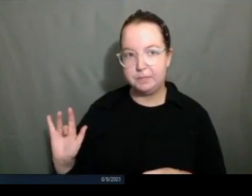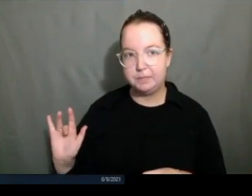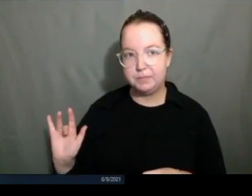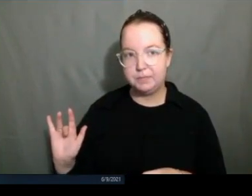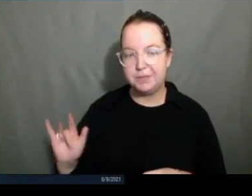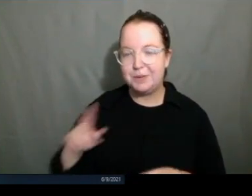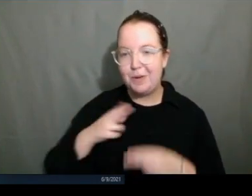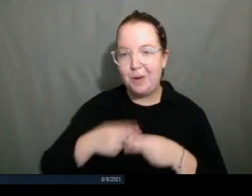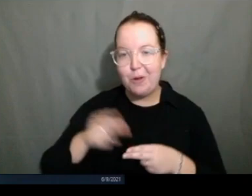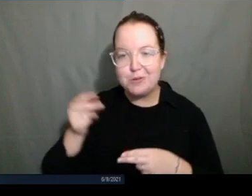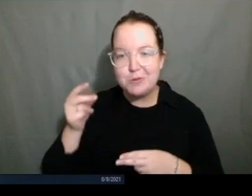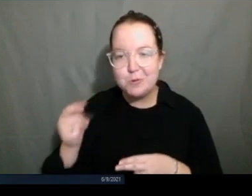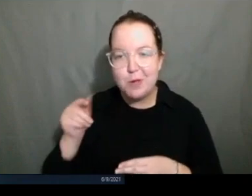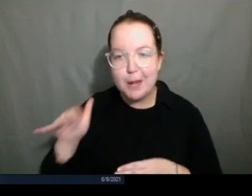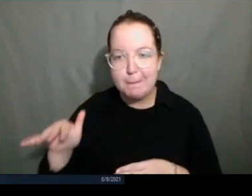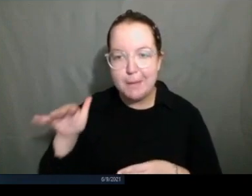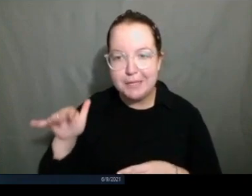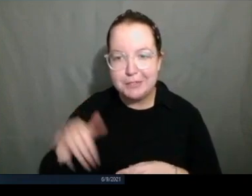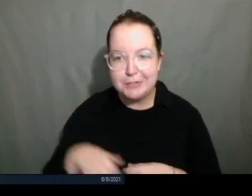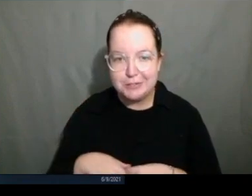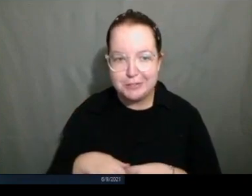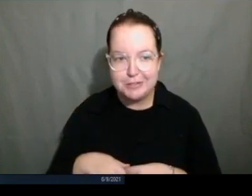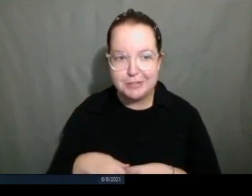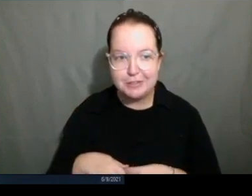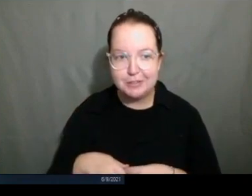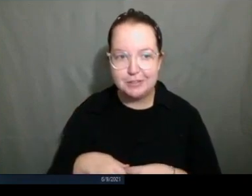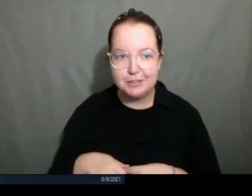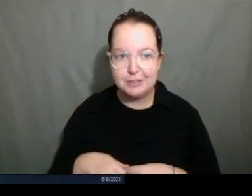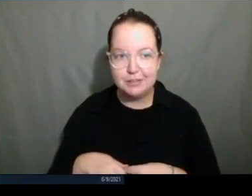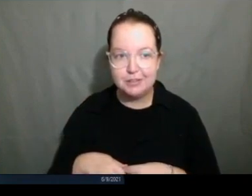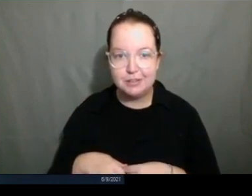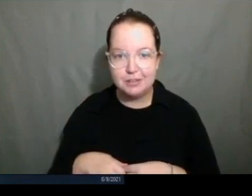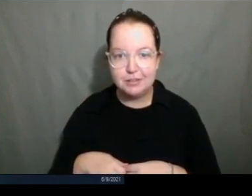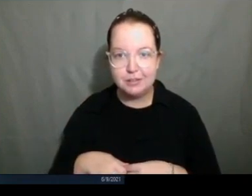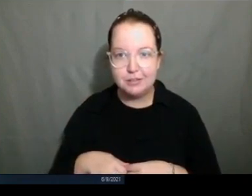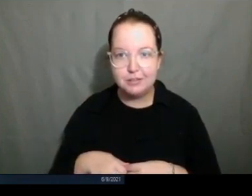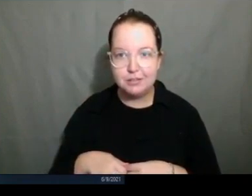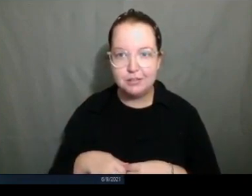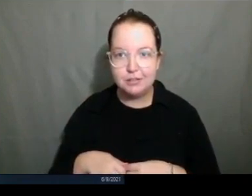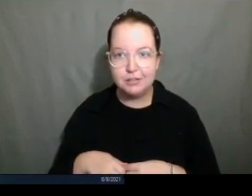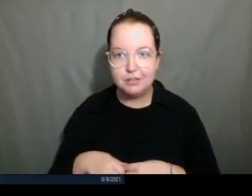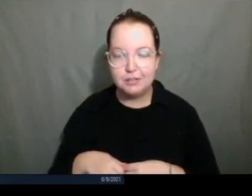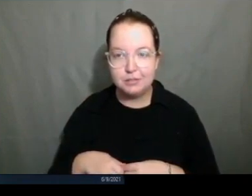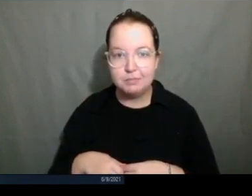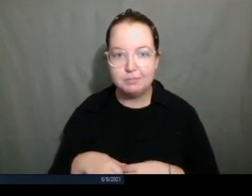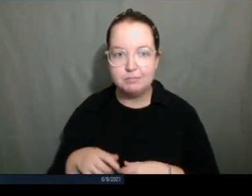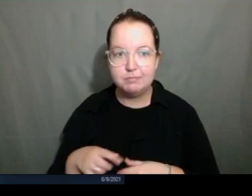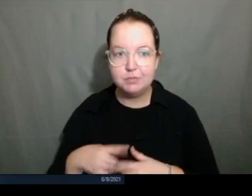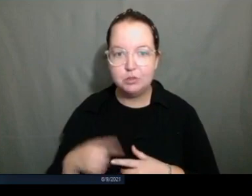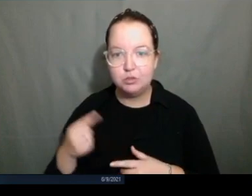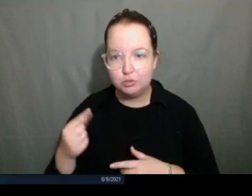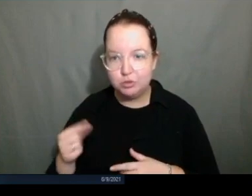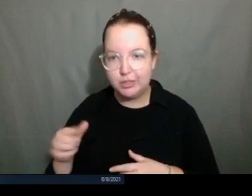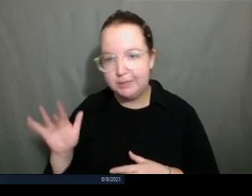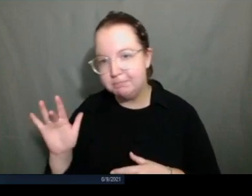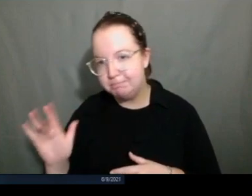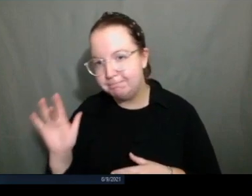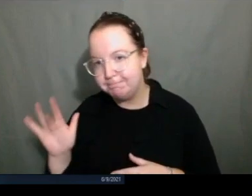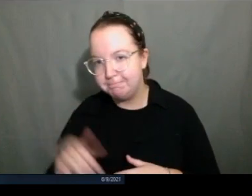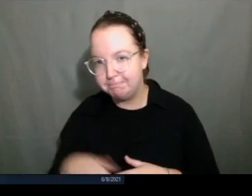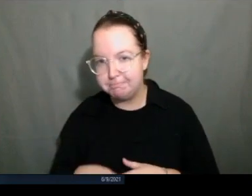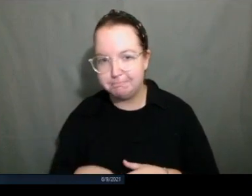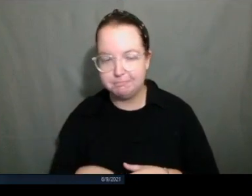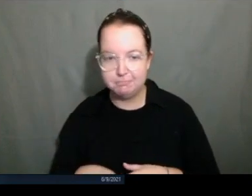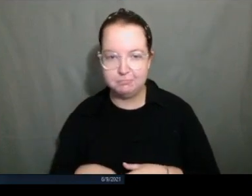you, once again, your current status, and you'll just click the punch button right here to record your punches. So once